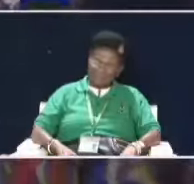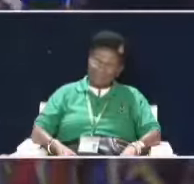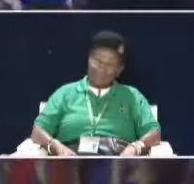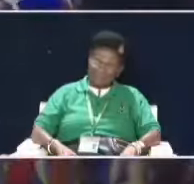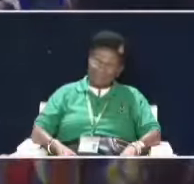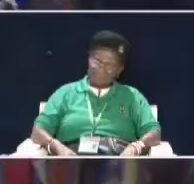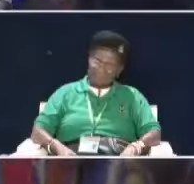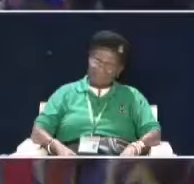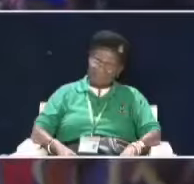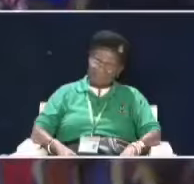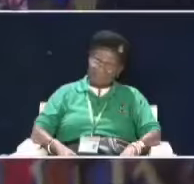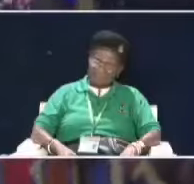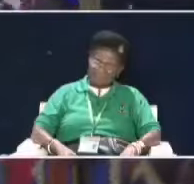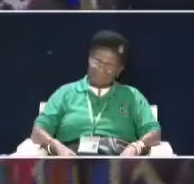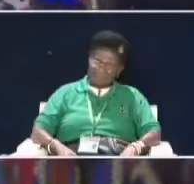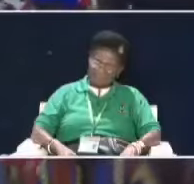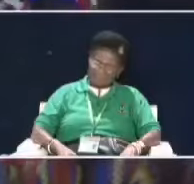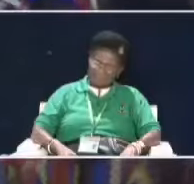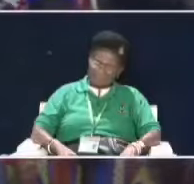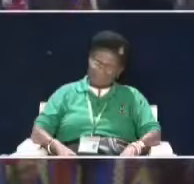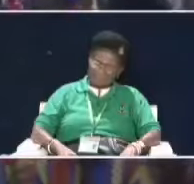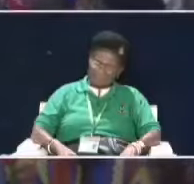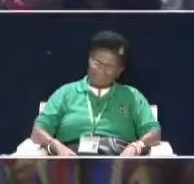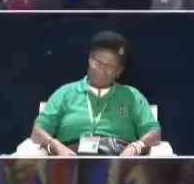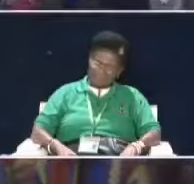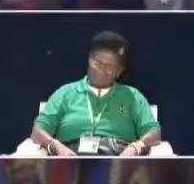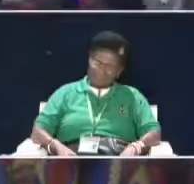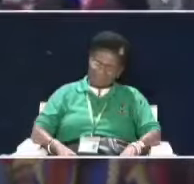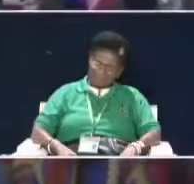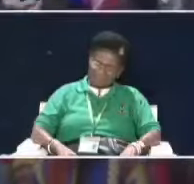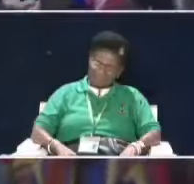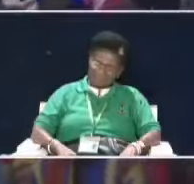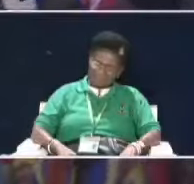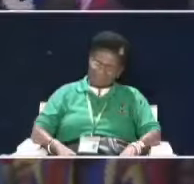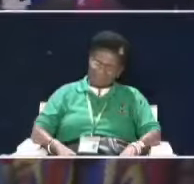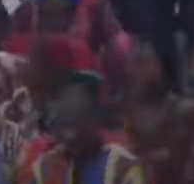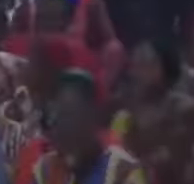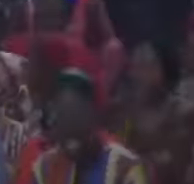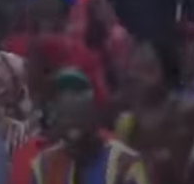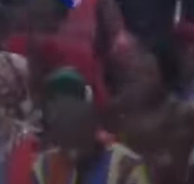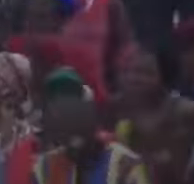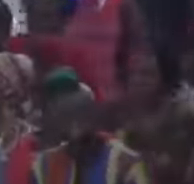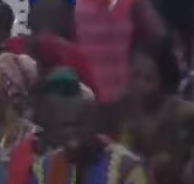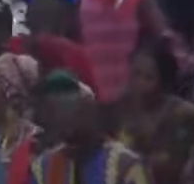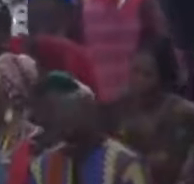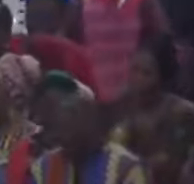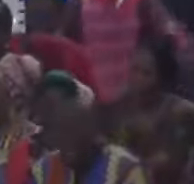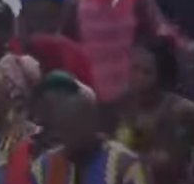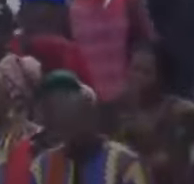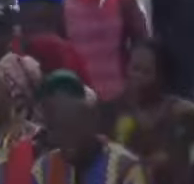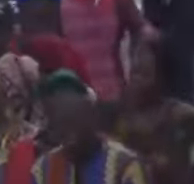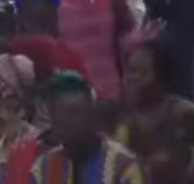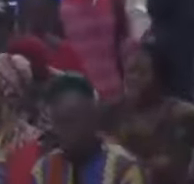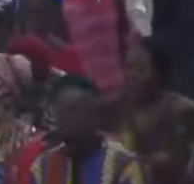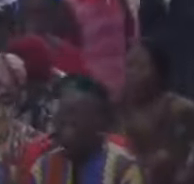every activity of Satan in my family must end tonight.